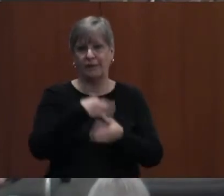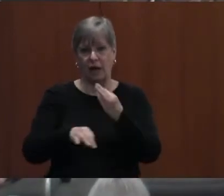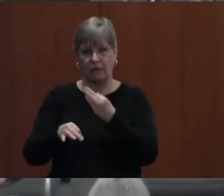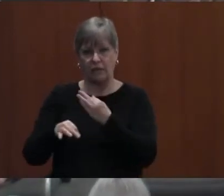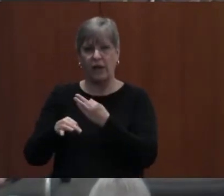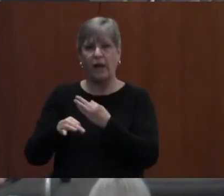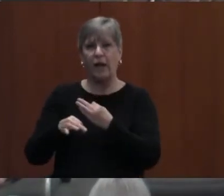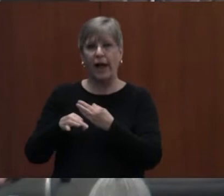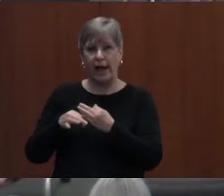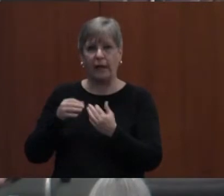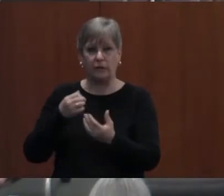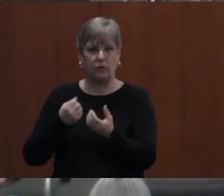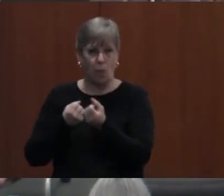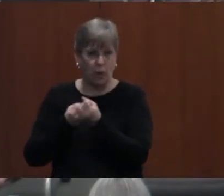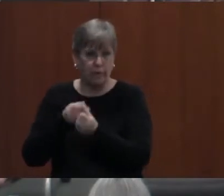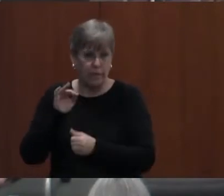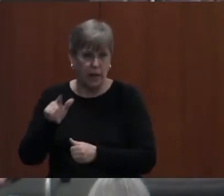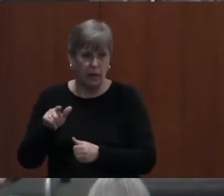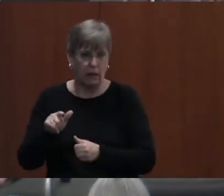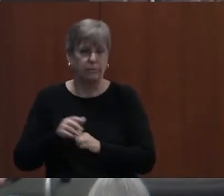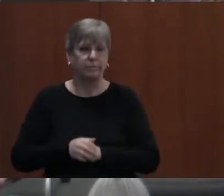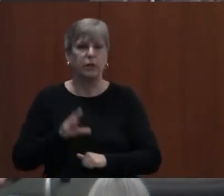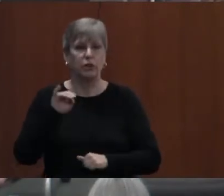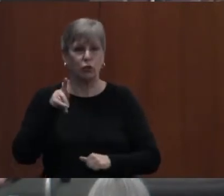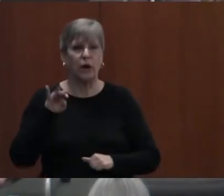than a constructive bill.